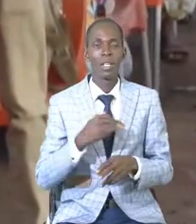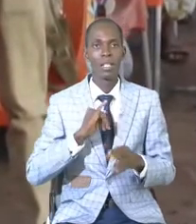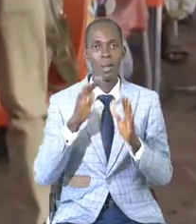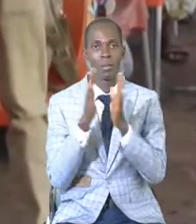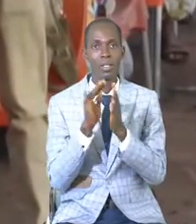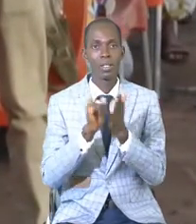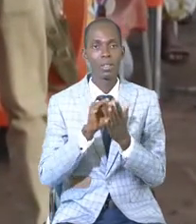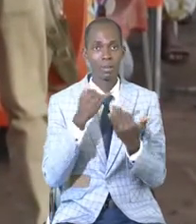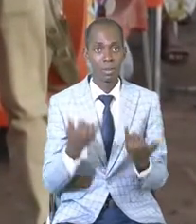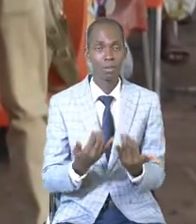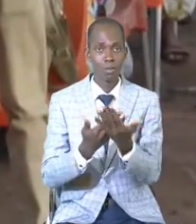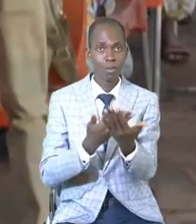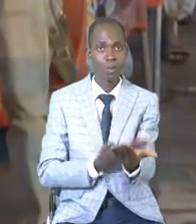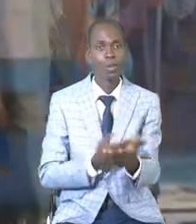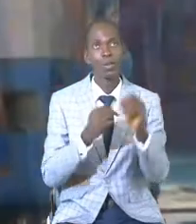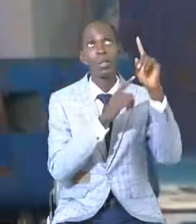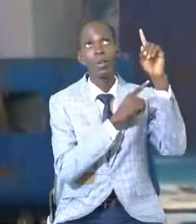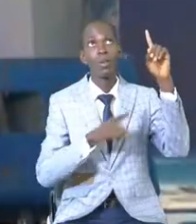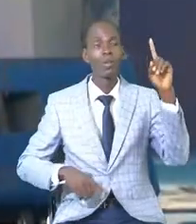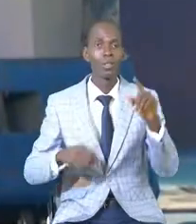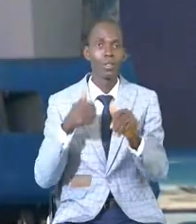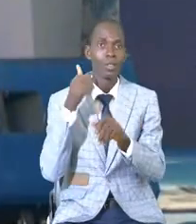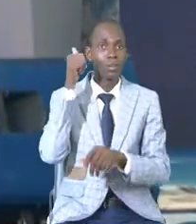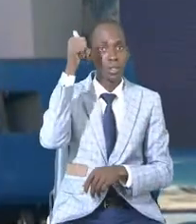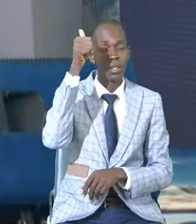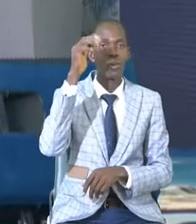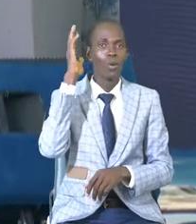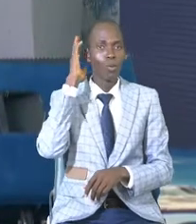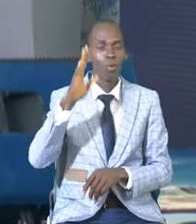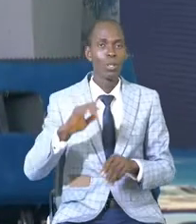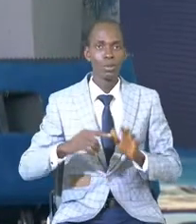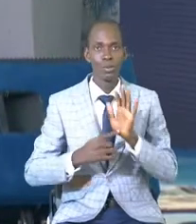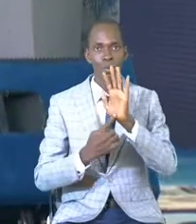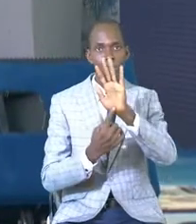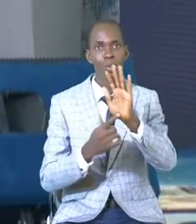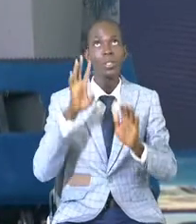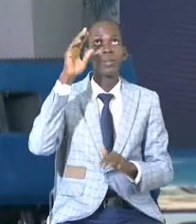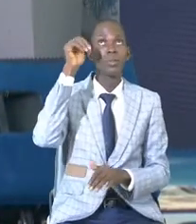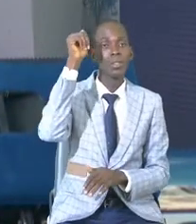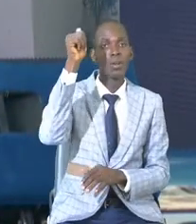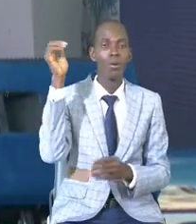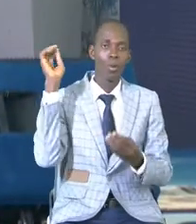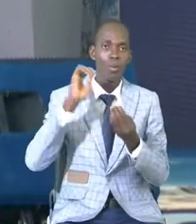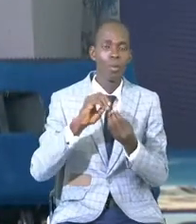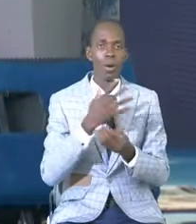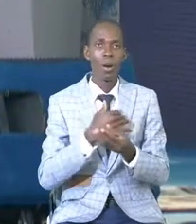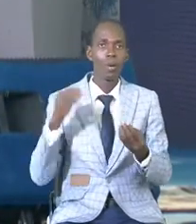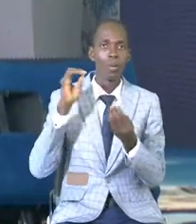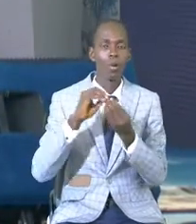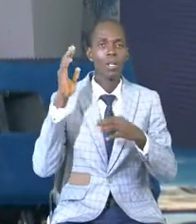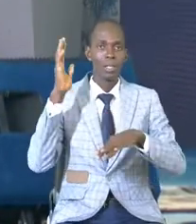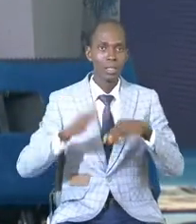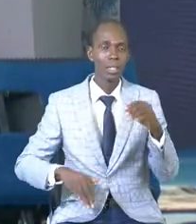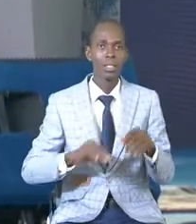morning, the Lord himself will reveal himself more and more than ever before